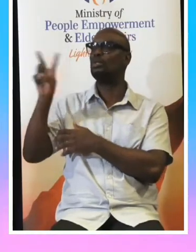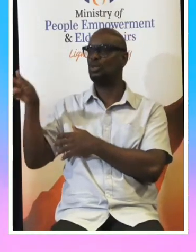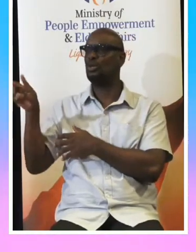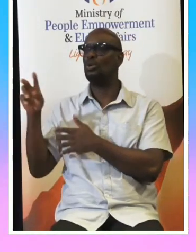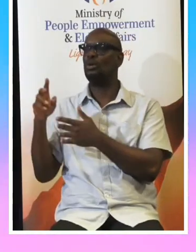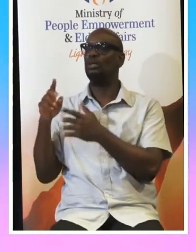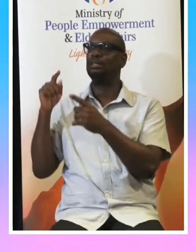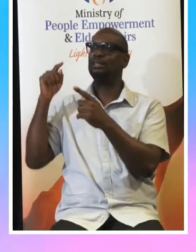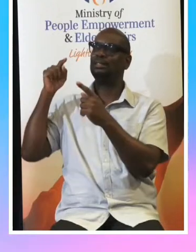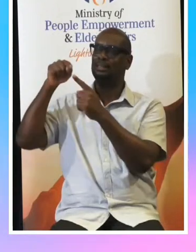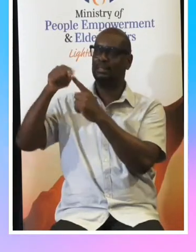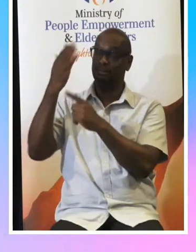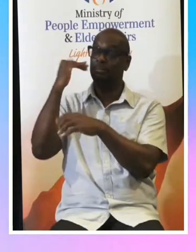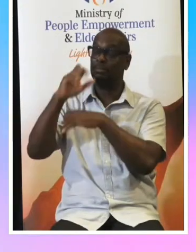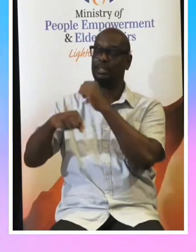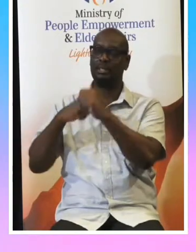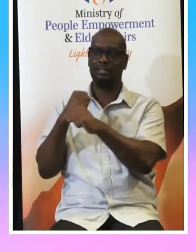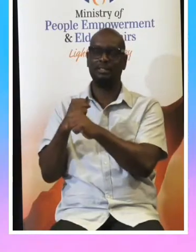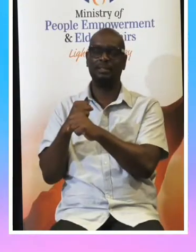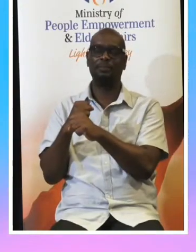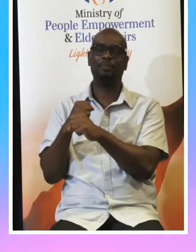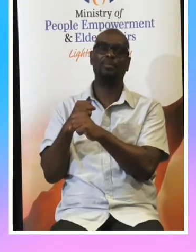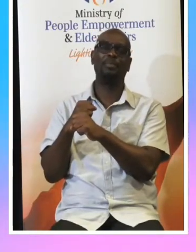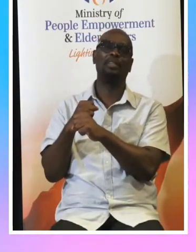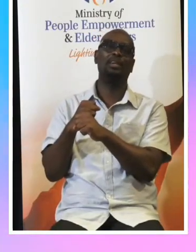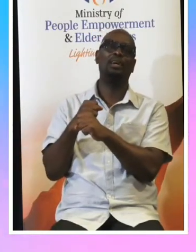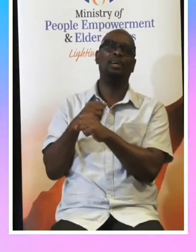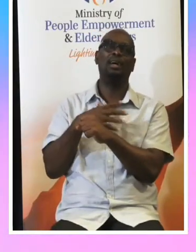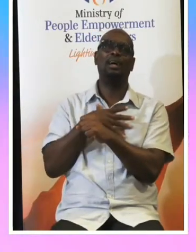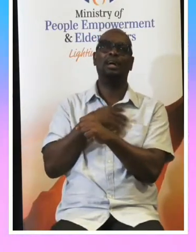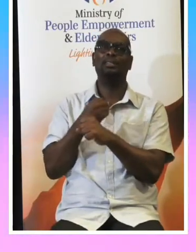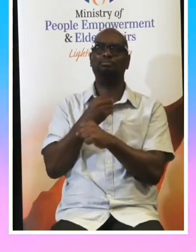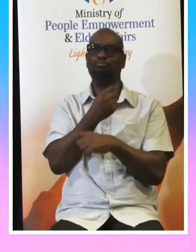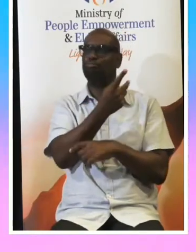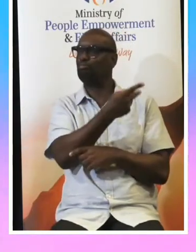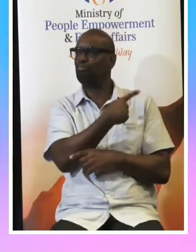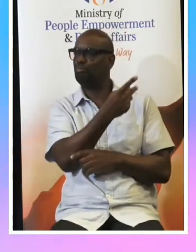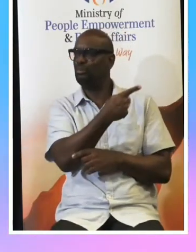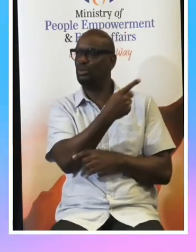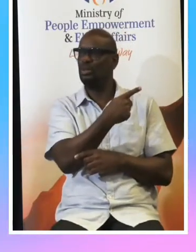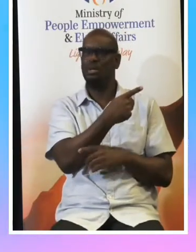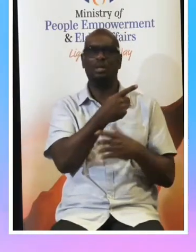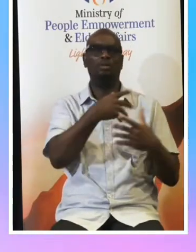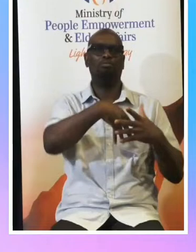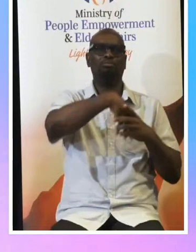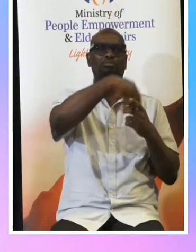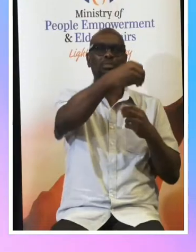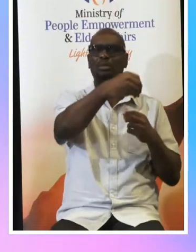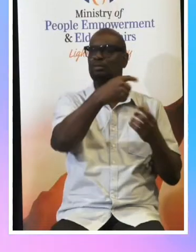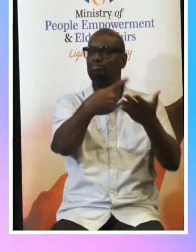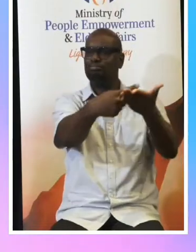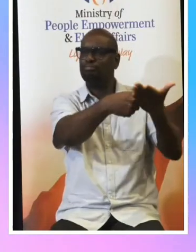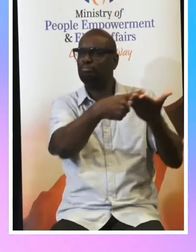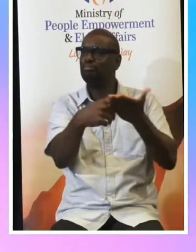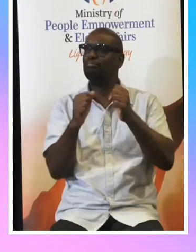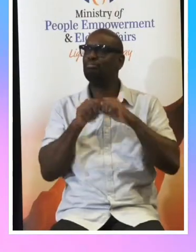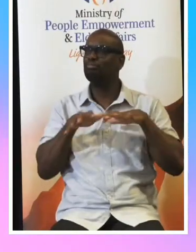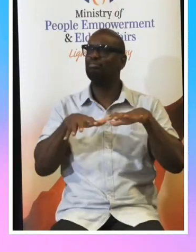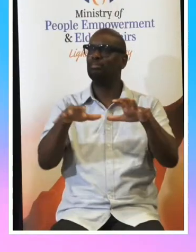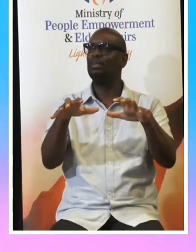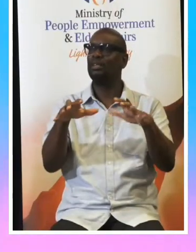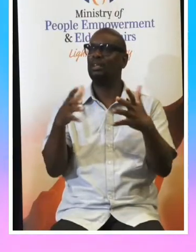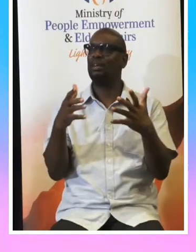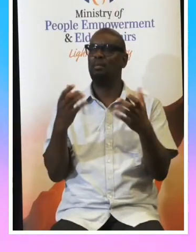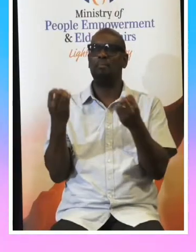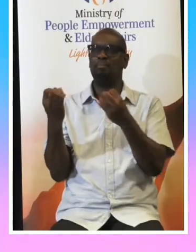I would have gone out on public outreach for about 6 weeks in July, August last year. And out of